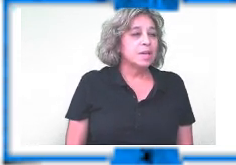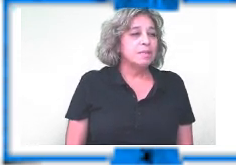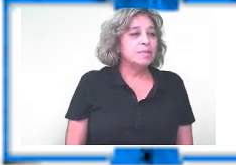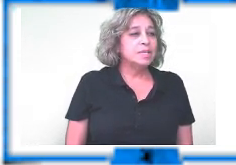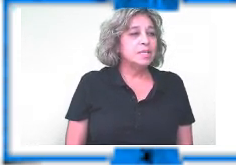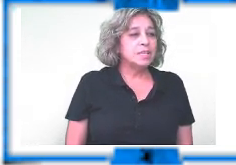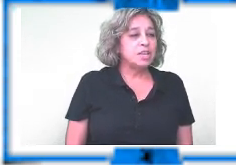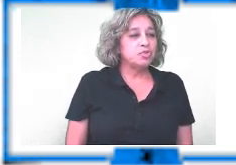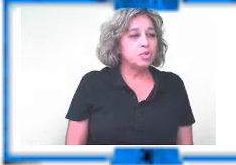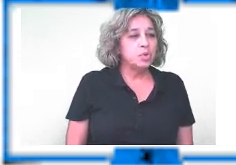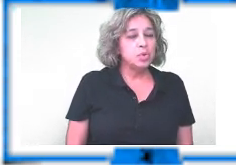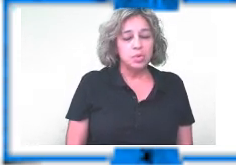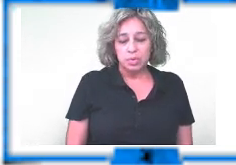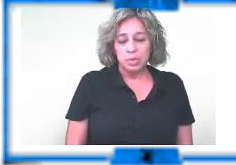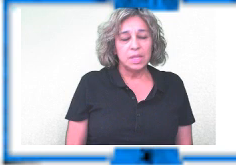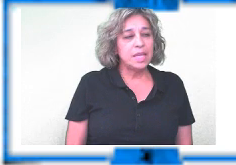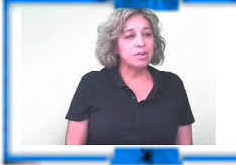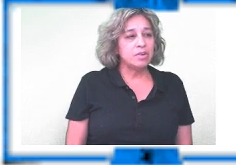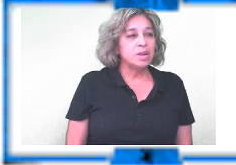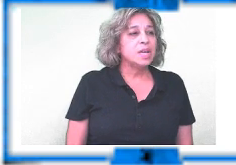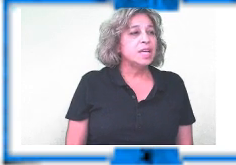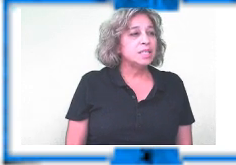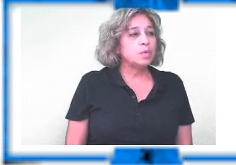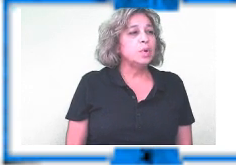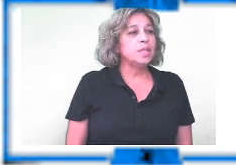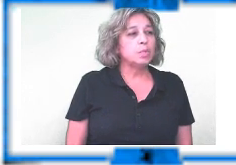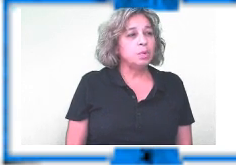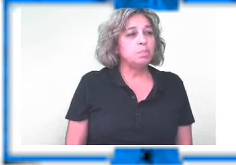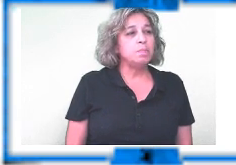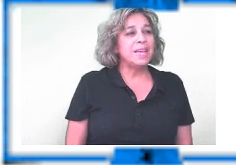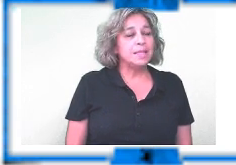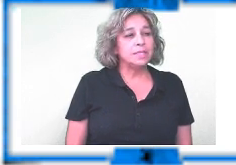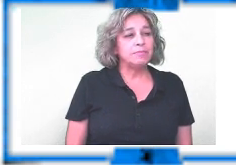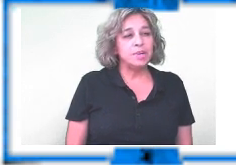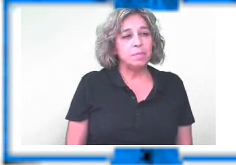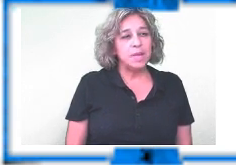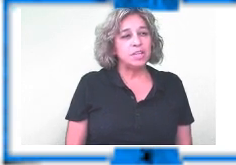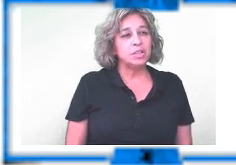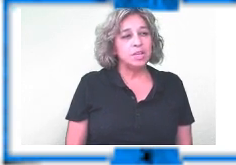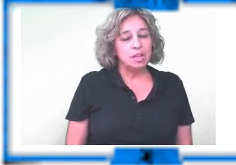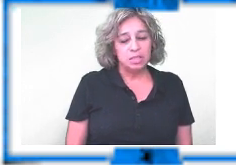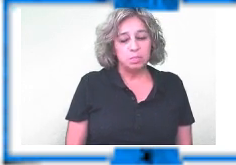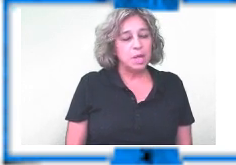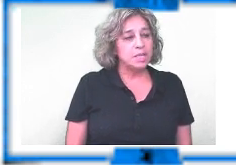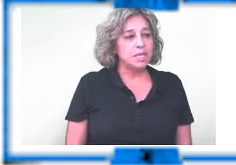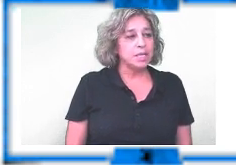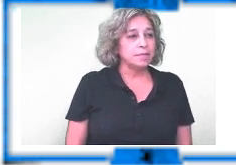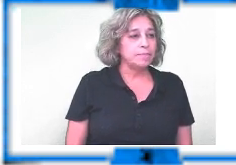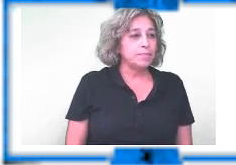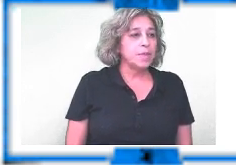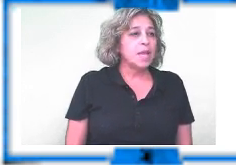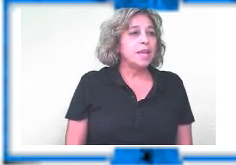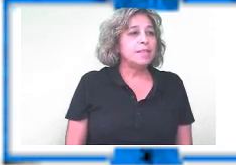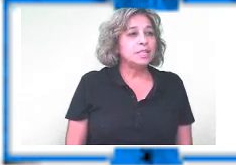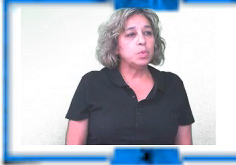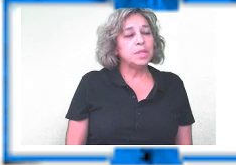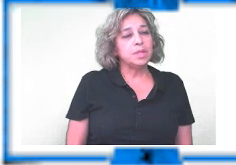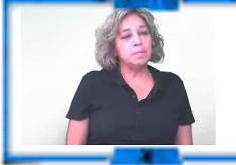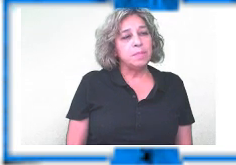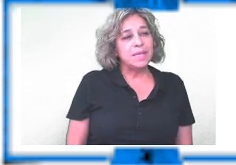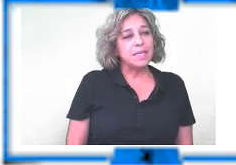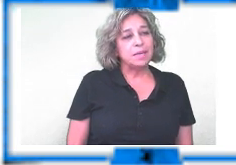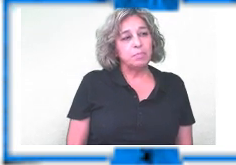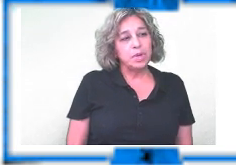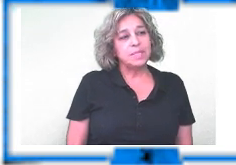enslaved. This is a true leader is the one that would make this fundamental in all his politics. And that's what